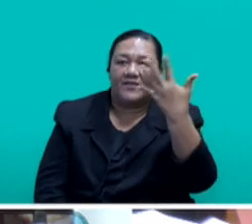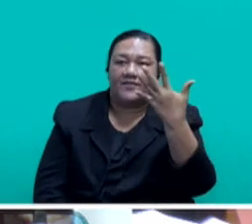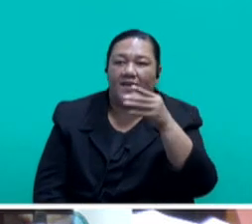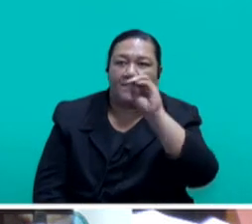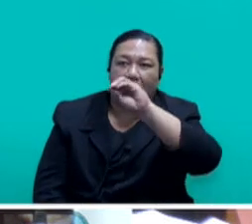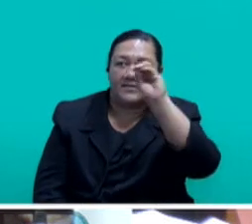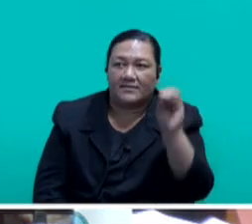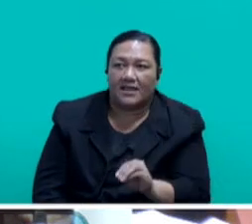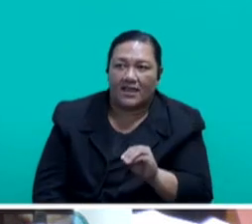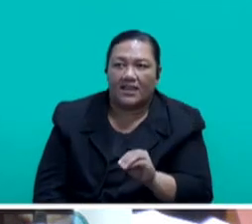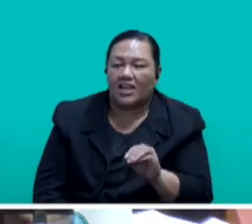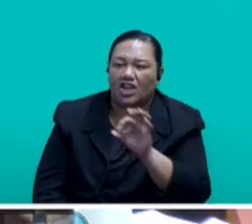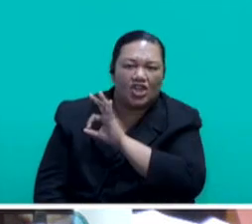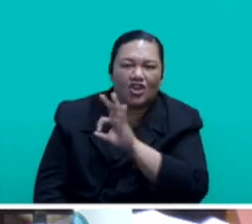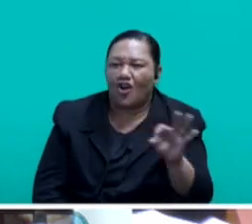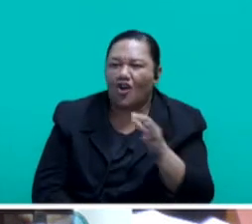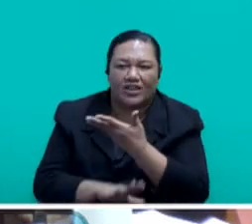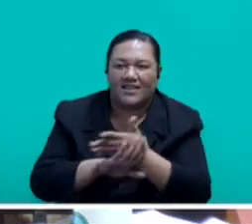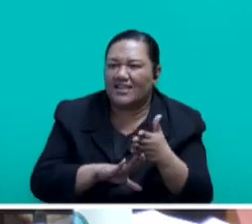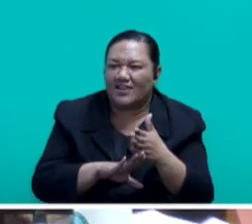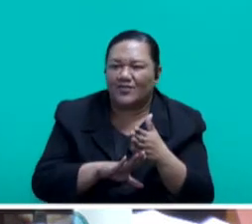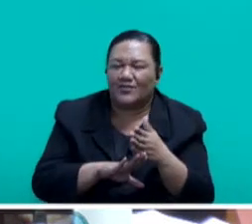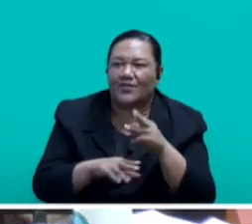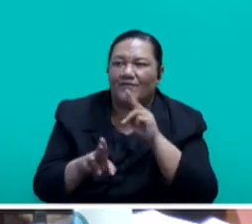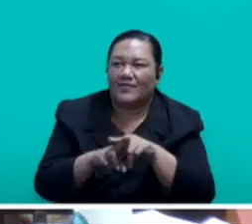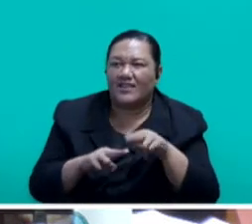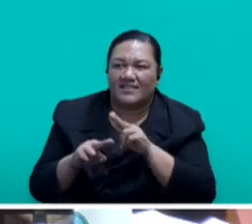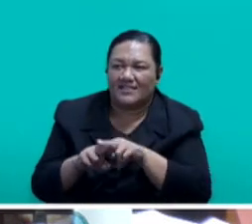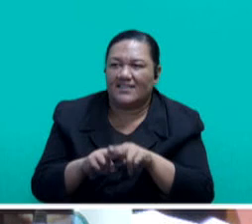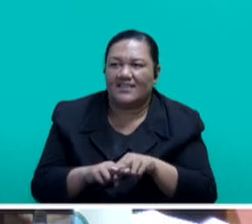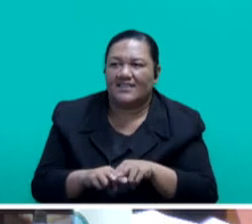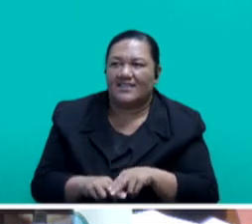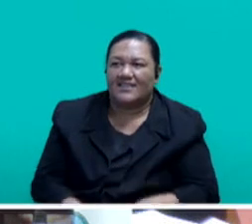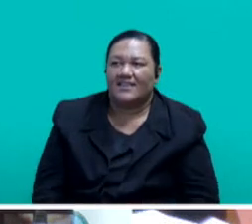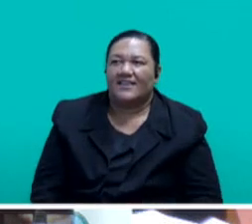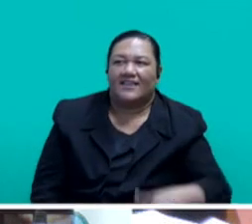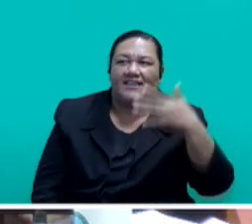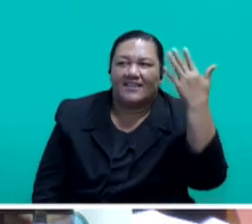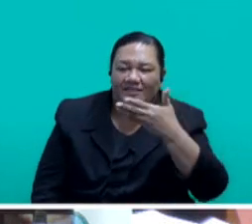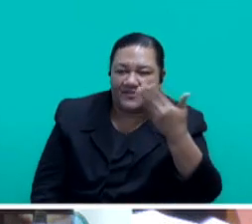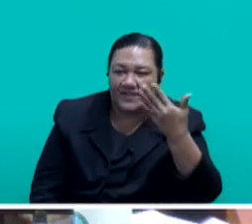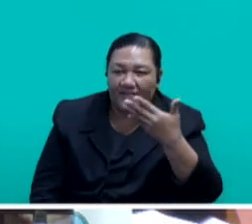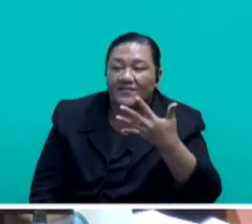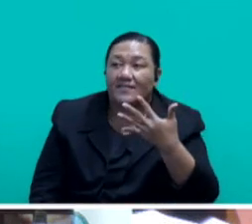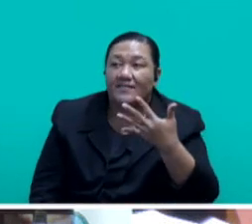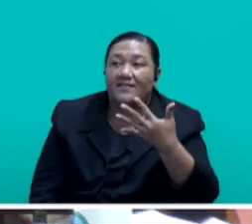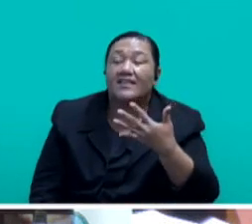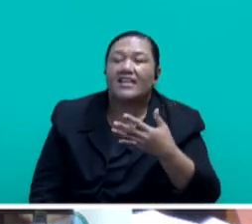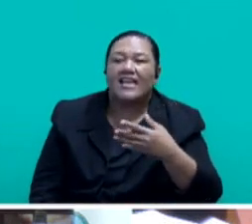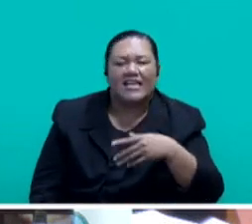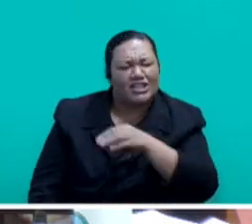Mr. Speaker, is not new to Fiji. Certainly, it isn't new to Fiji First